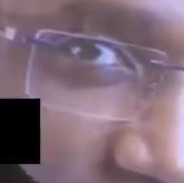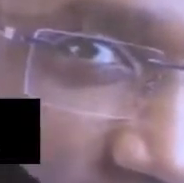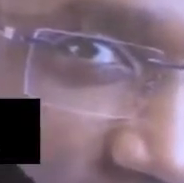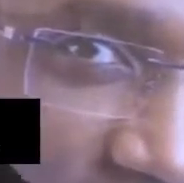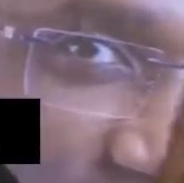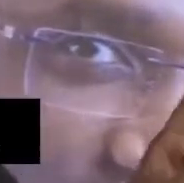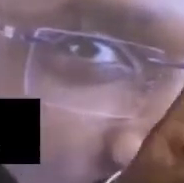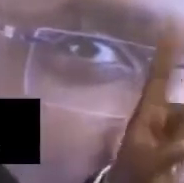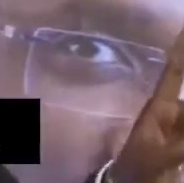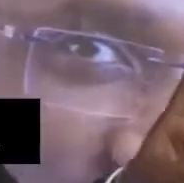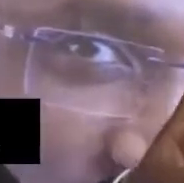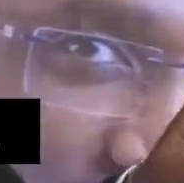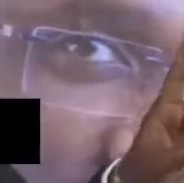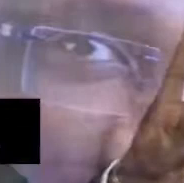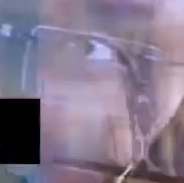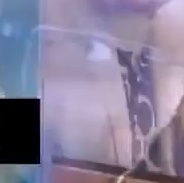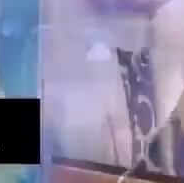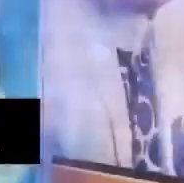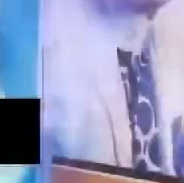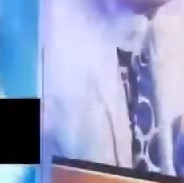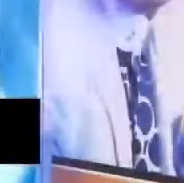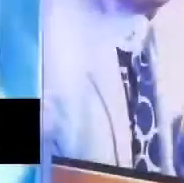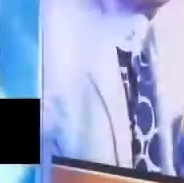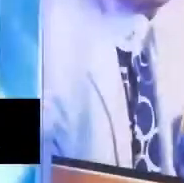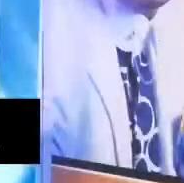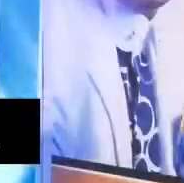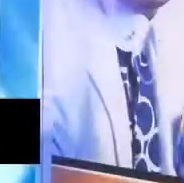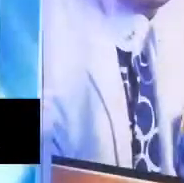are close like no other.